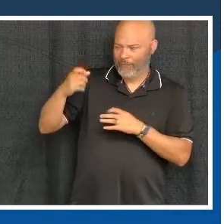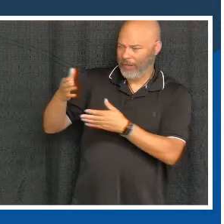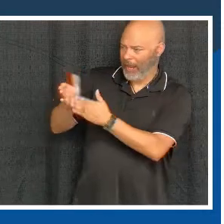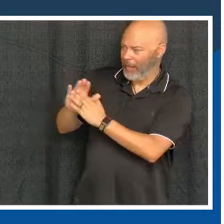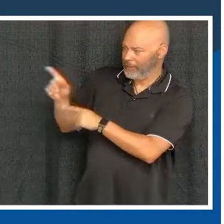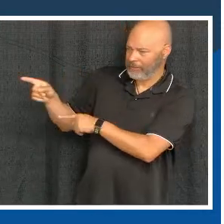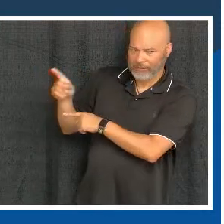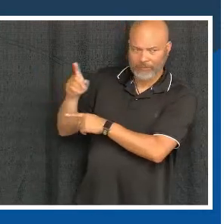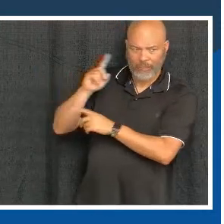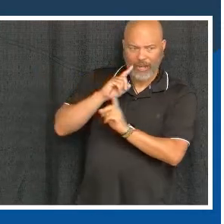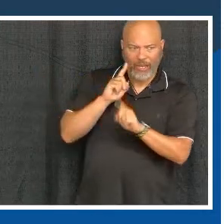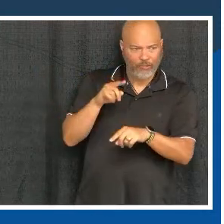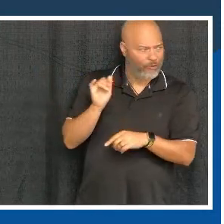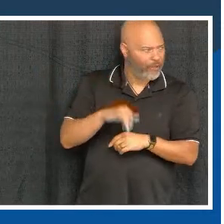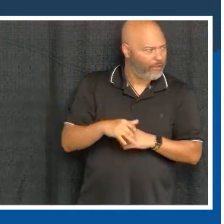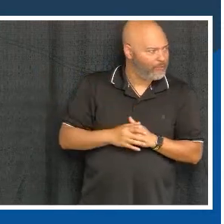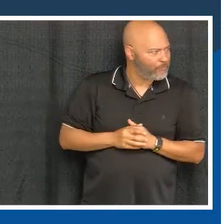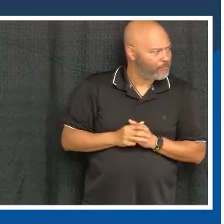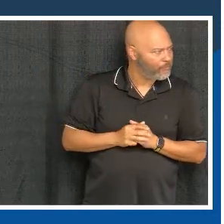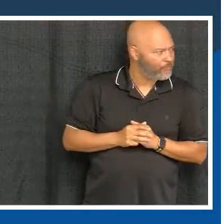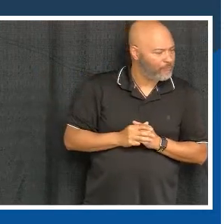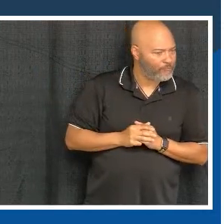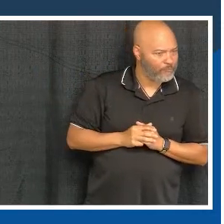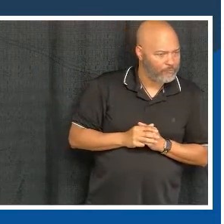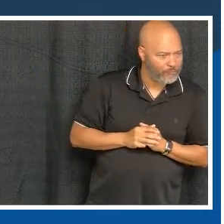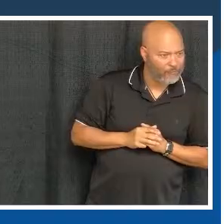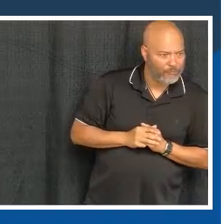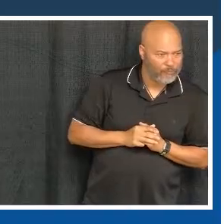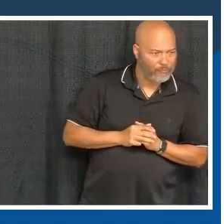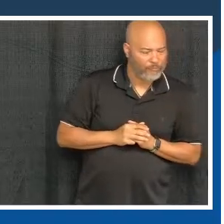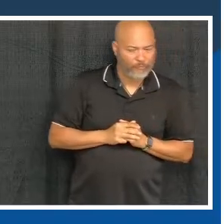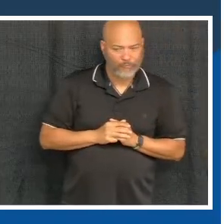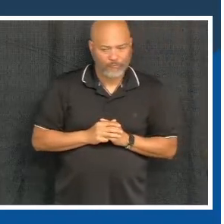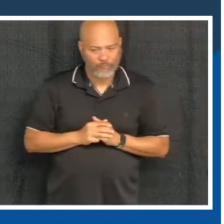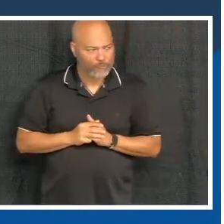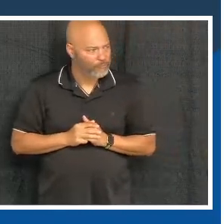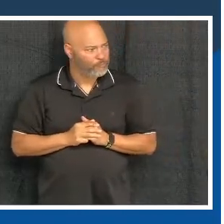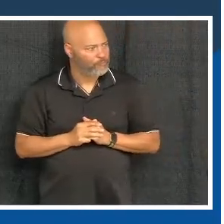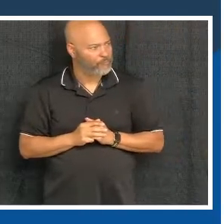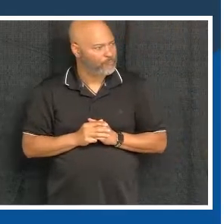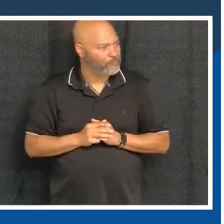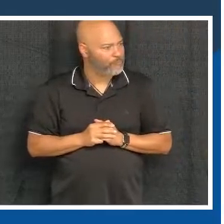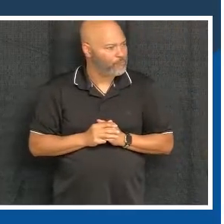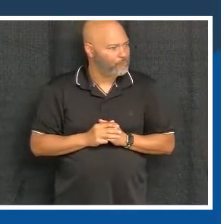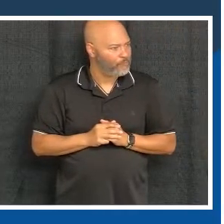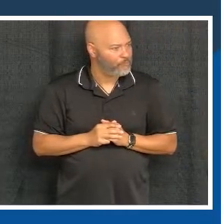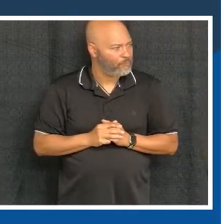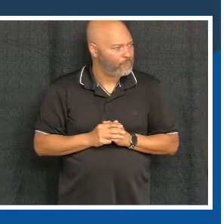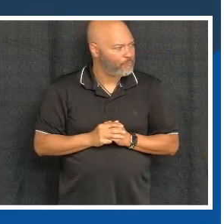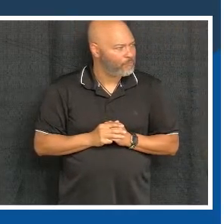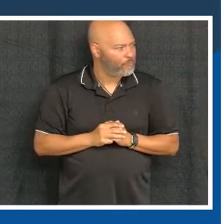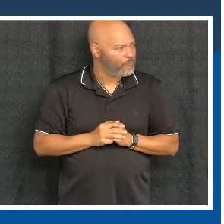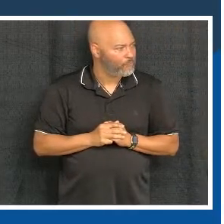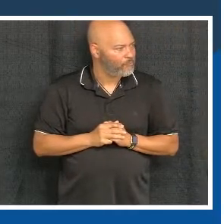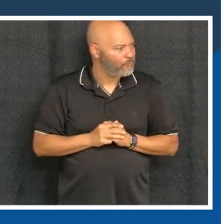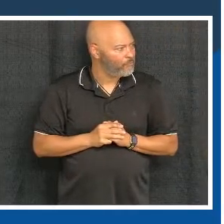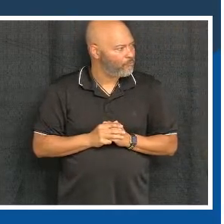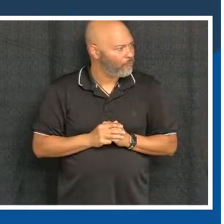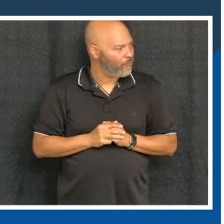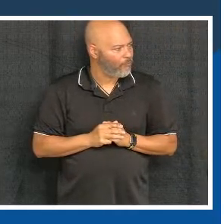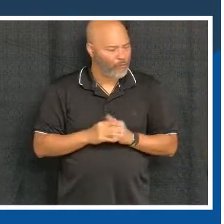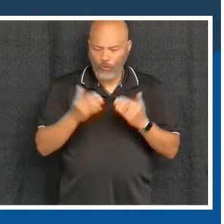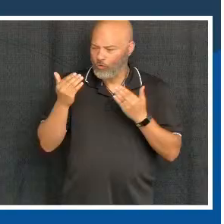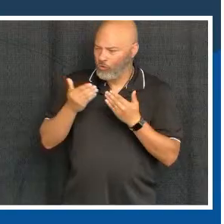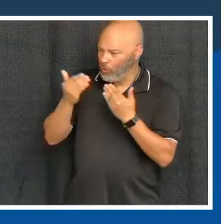answer these questions. Yeah, let's invite Mr. Smith up, and you can ask him your questions, Okay. Councilman. Okay, go ahead and